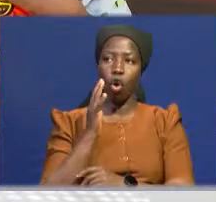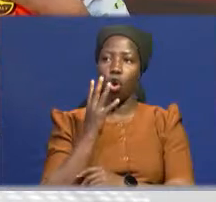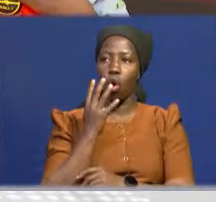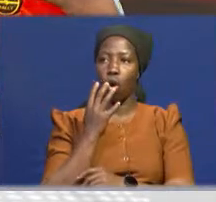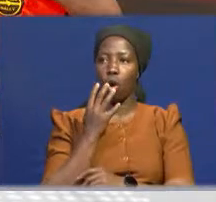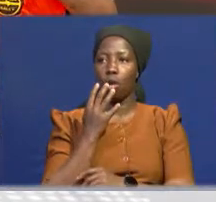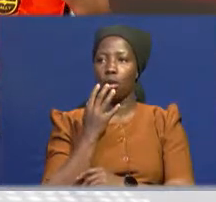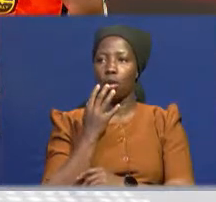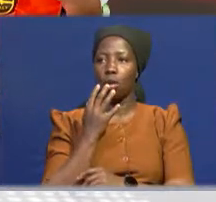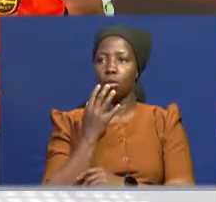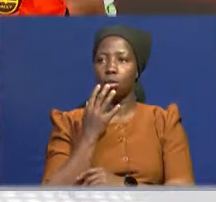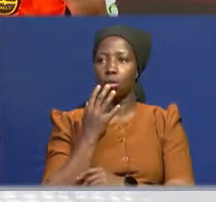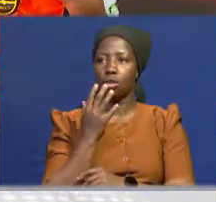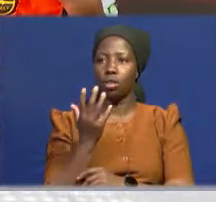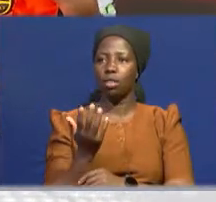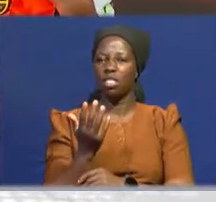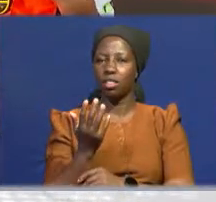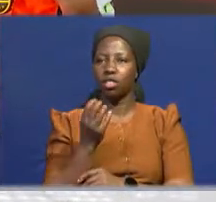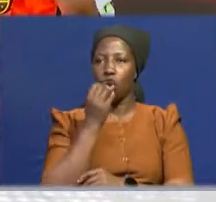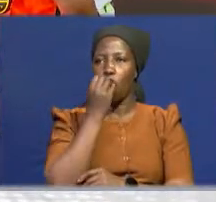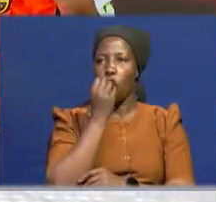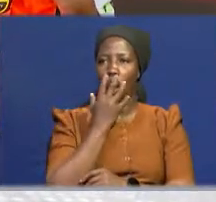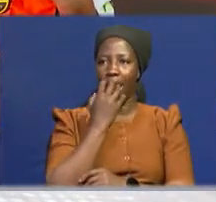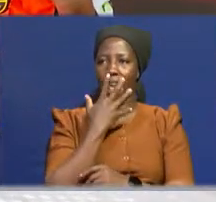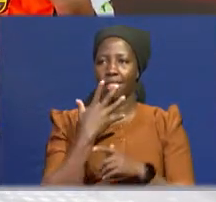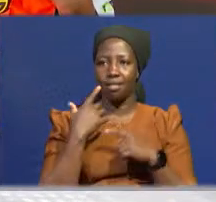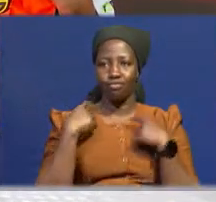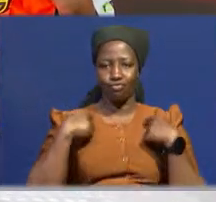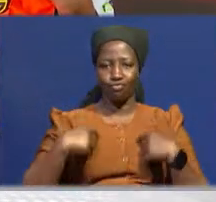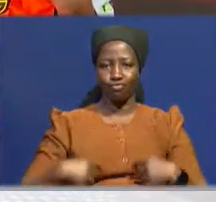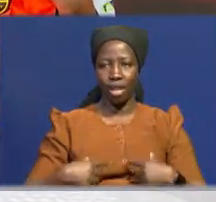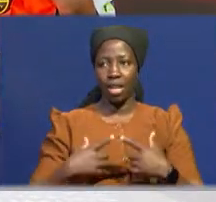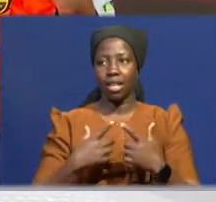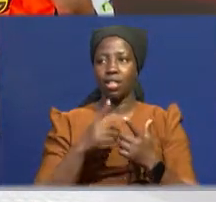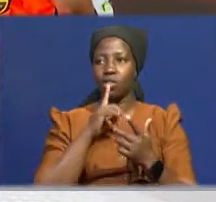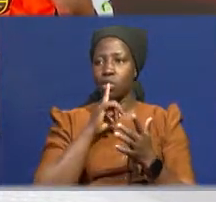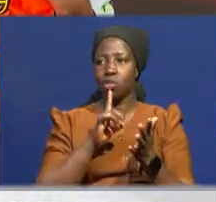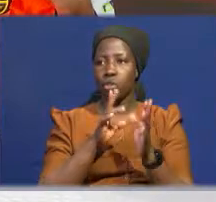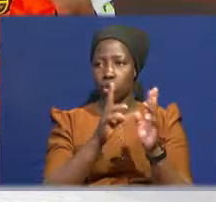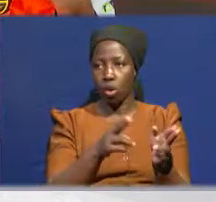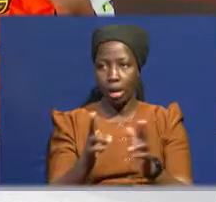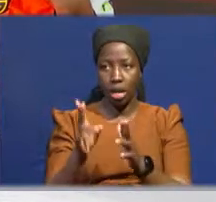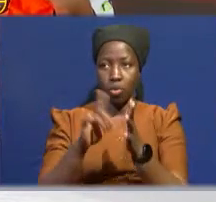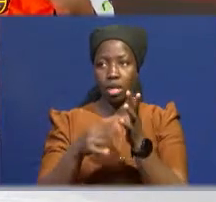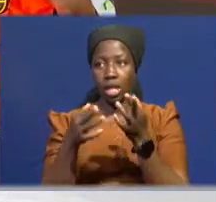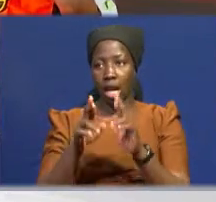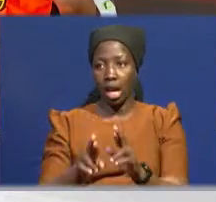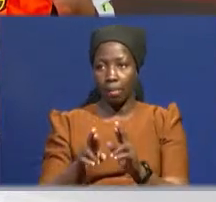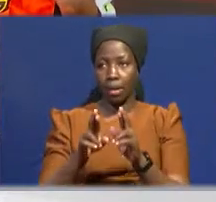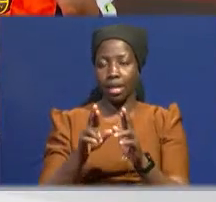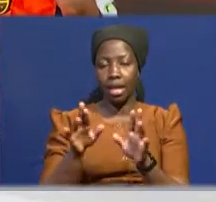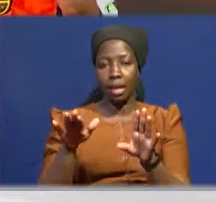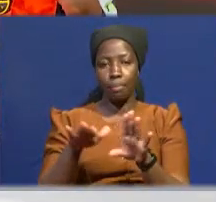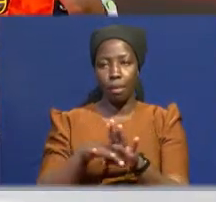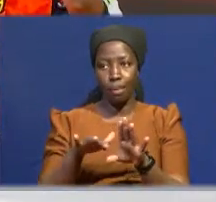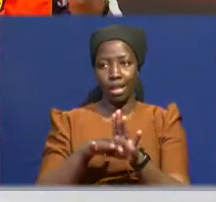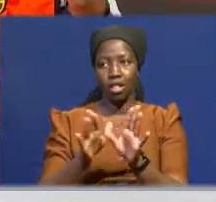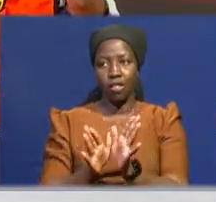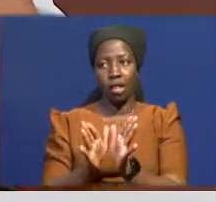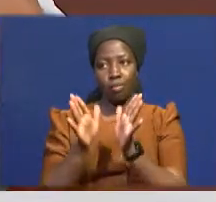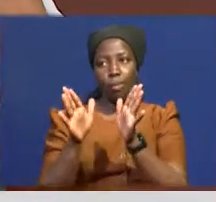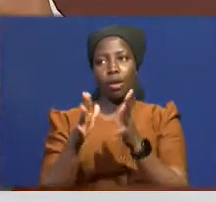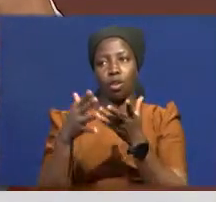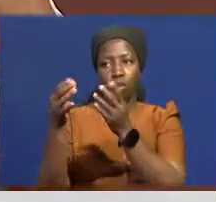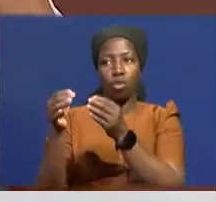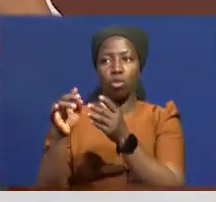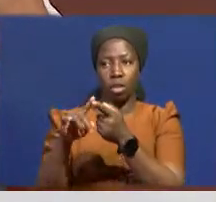So that's normally what happens is sometimes members of the public will most likely go to the NYS team, but we normally encourage look